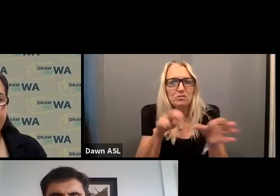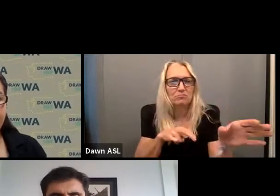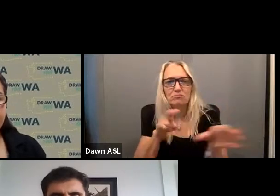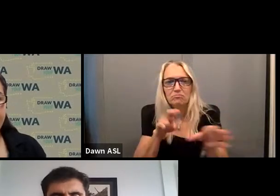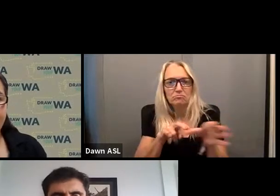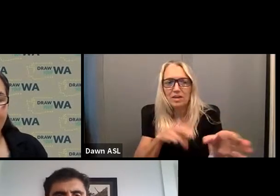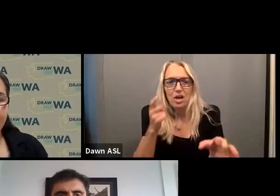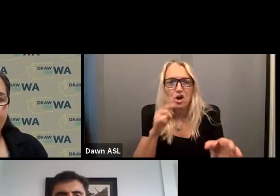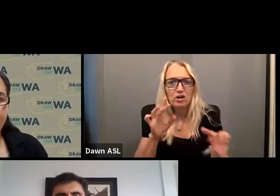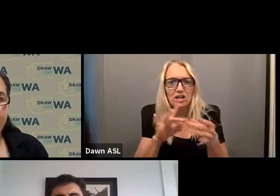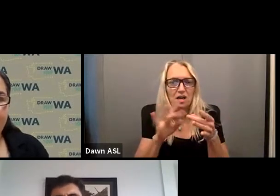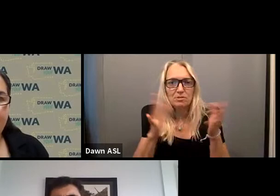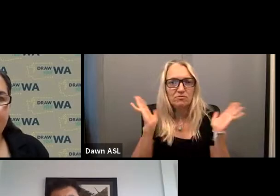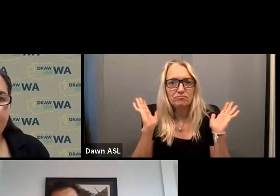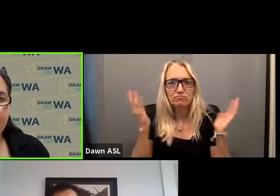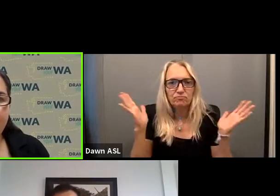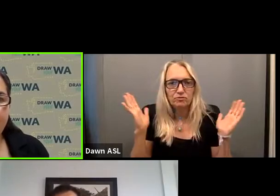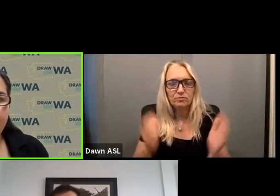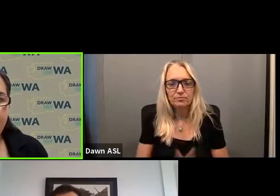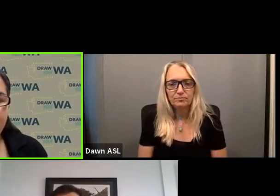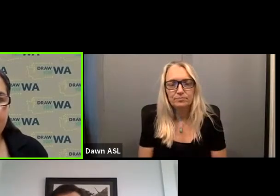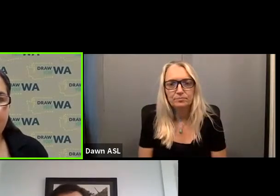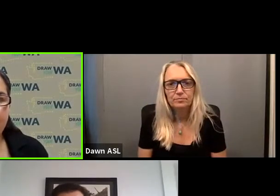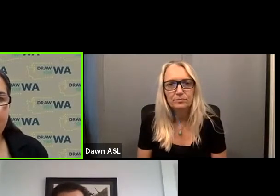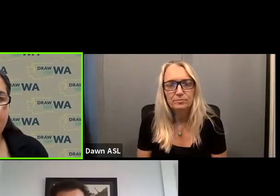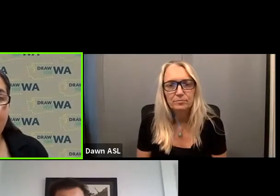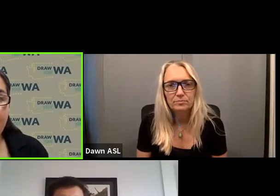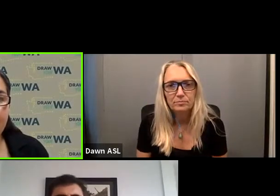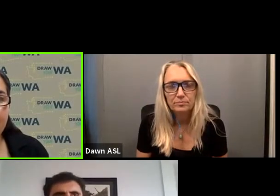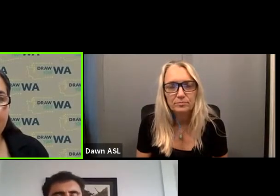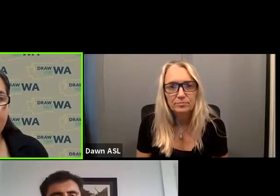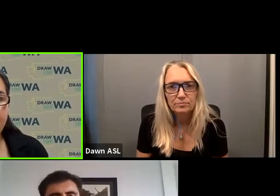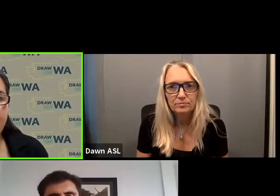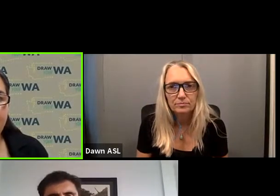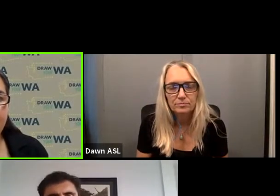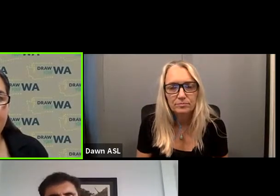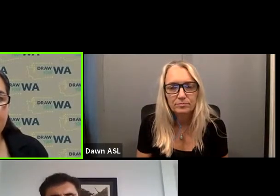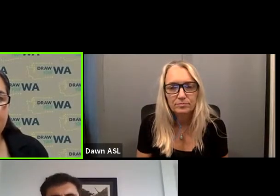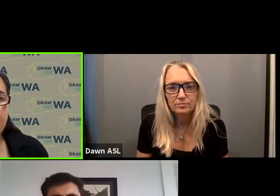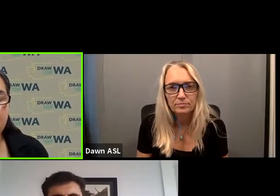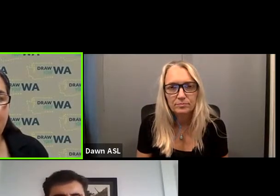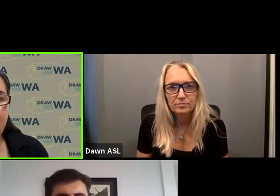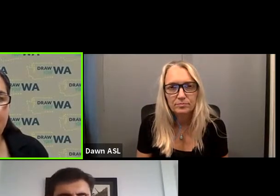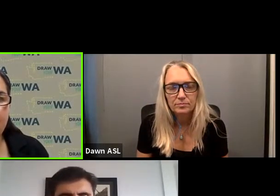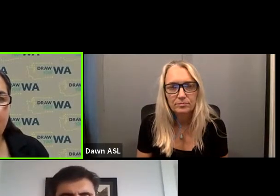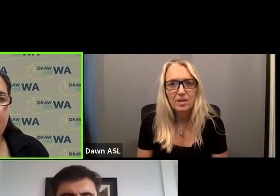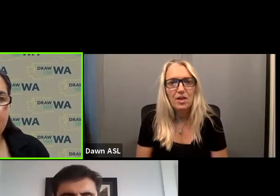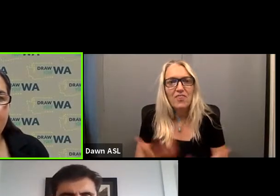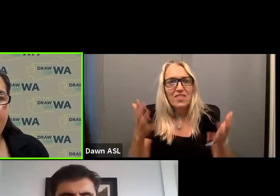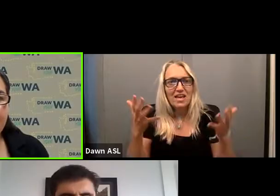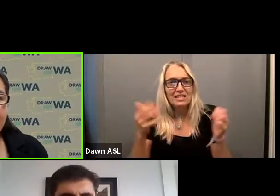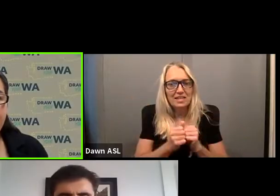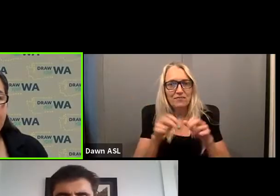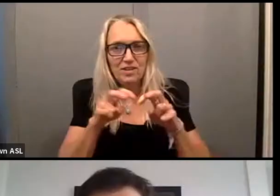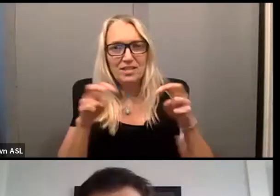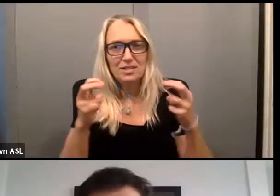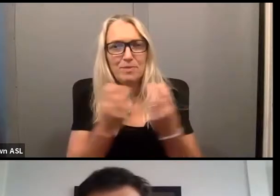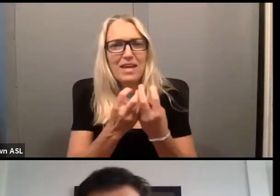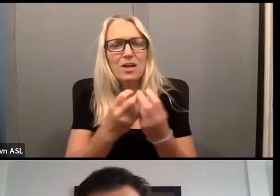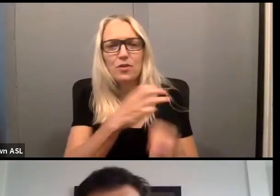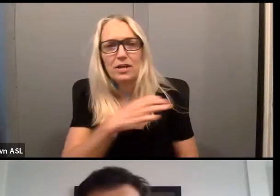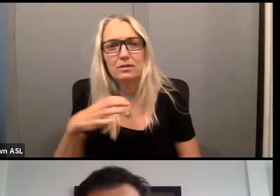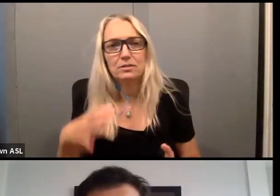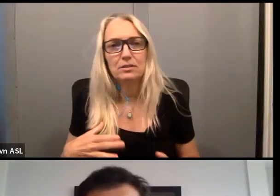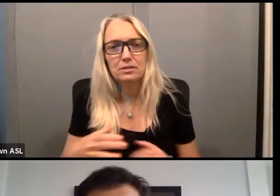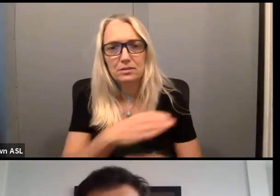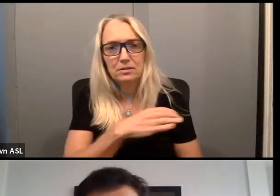much. Thank you. All right. So in that case, that concludes this panel. So I want to ask the commissioners